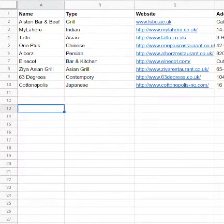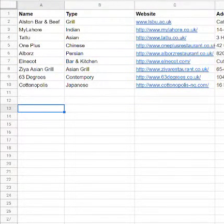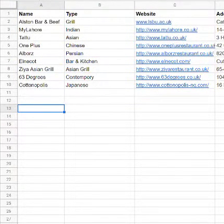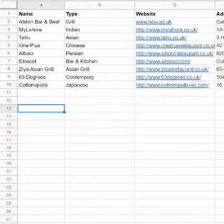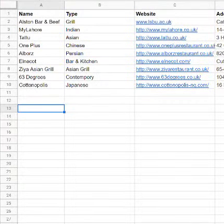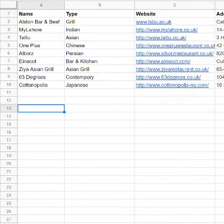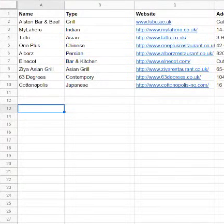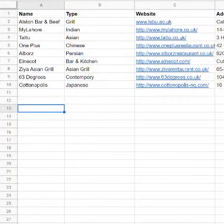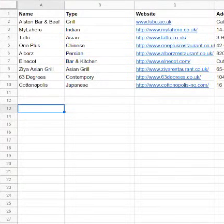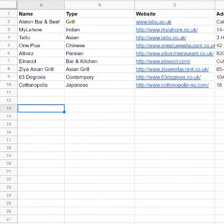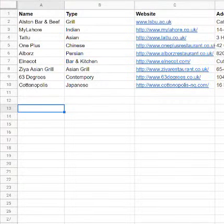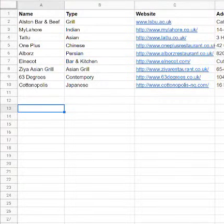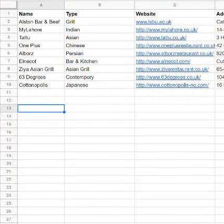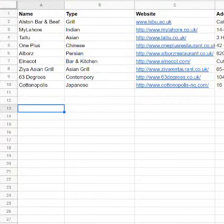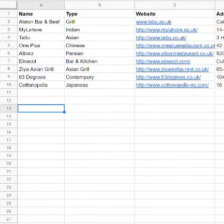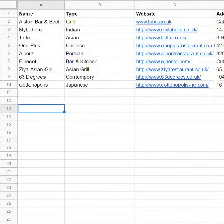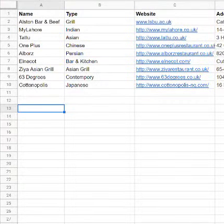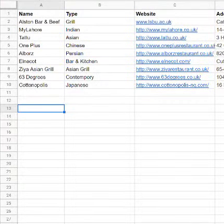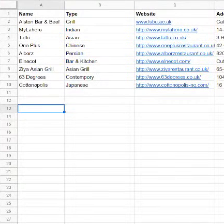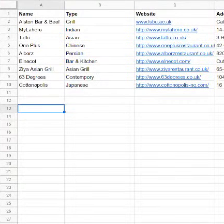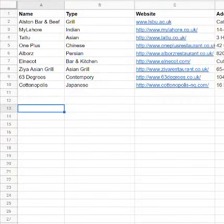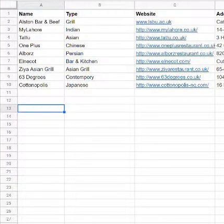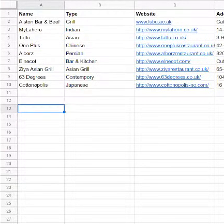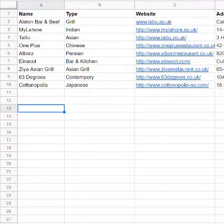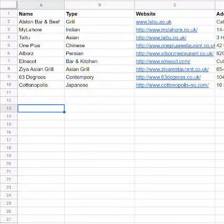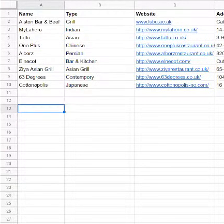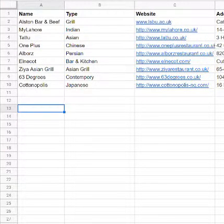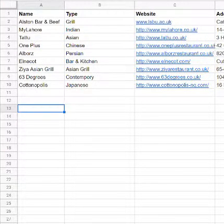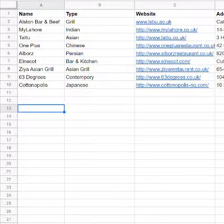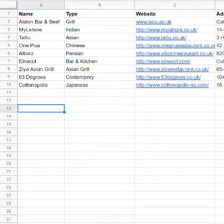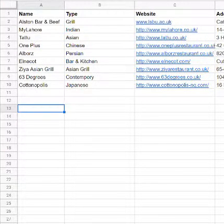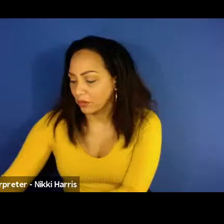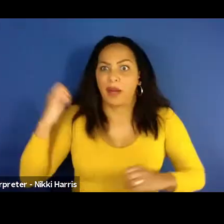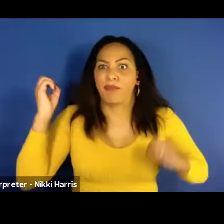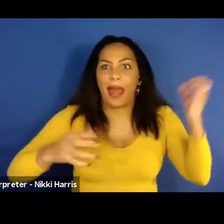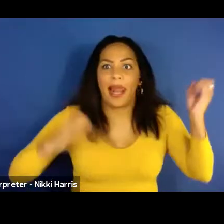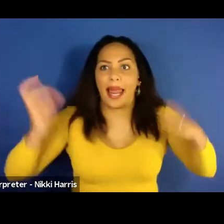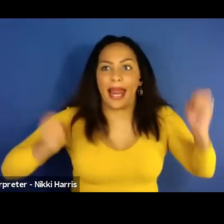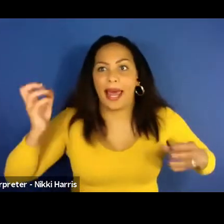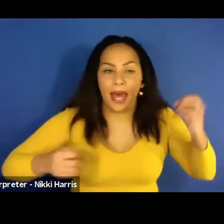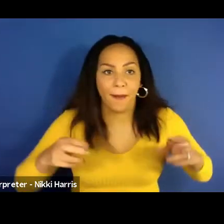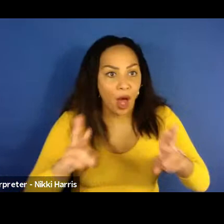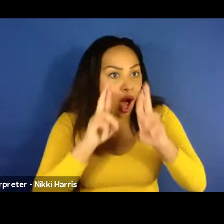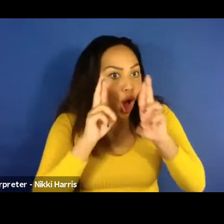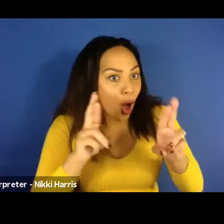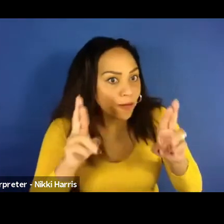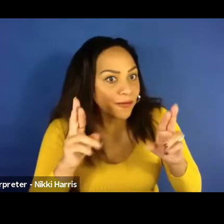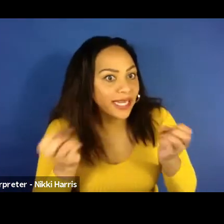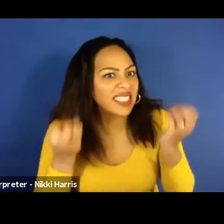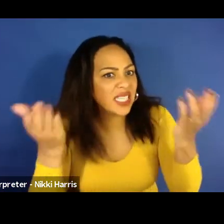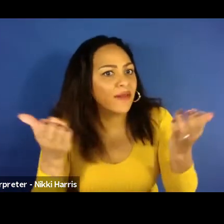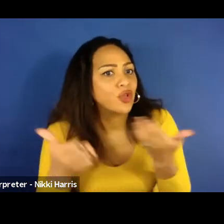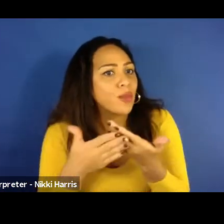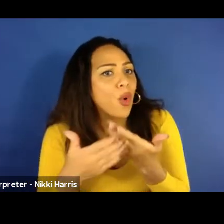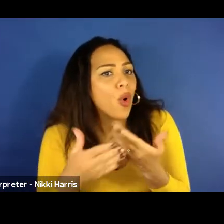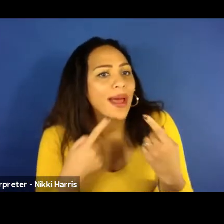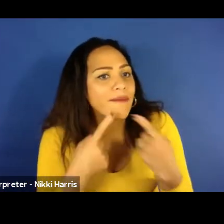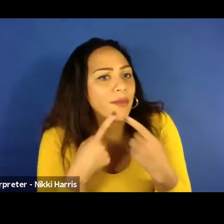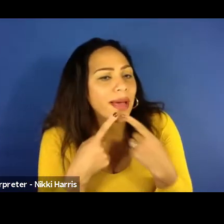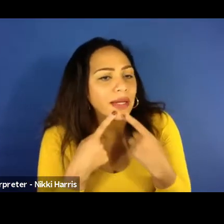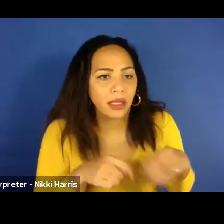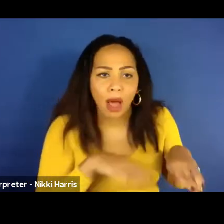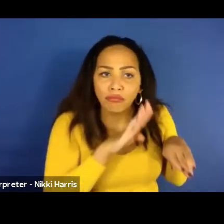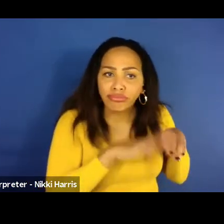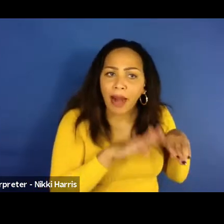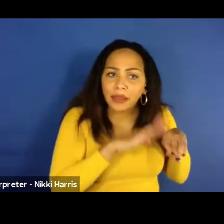really quickly, but hopefully it's given you a bit more insight into how you can really practically take some of these